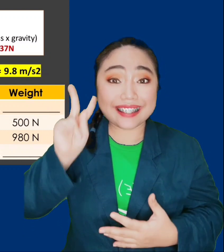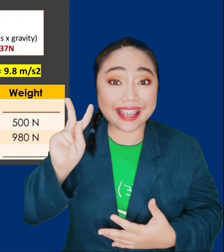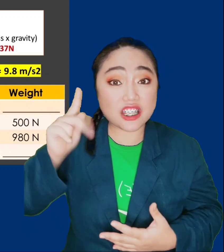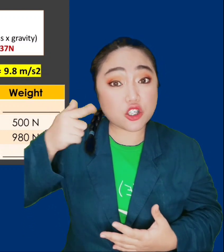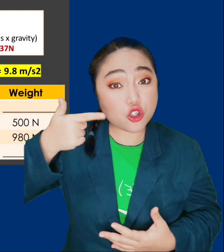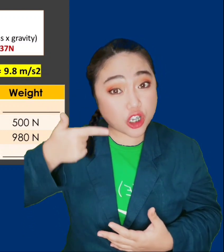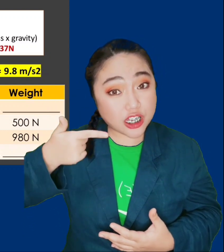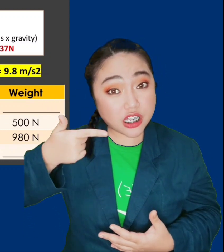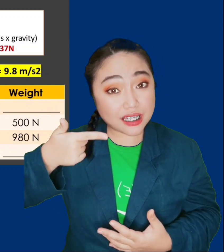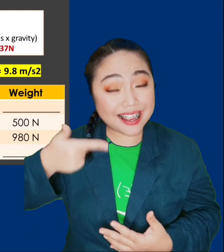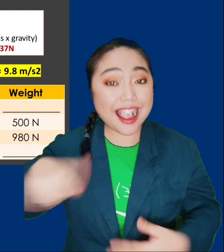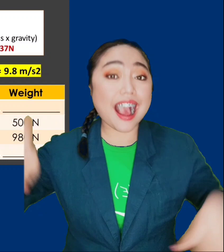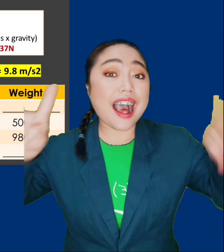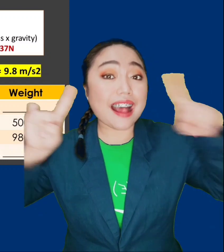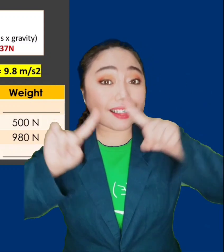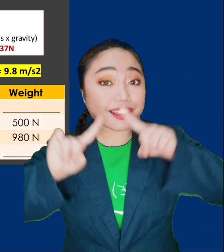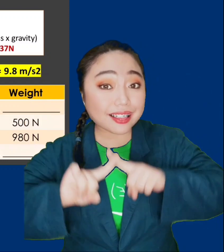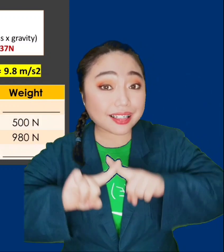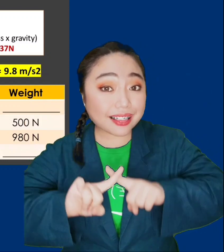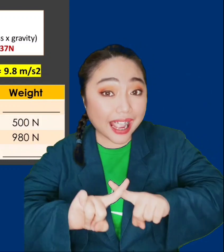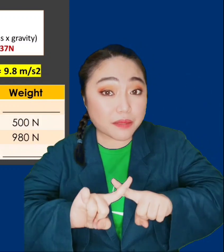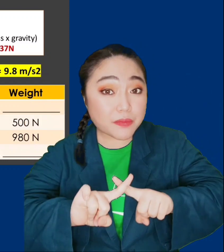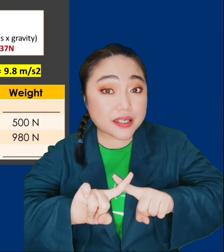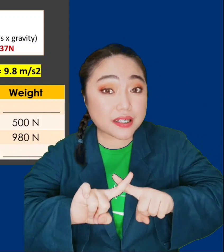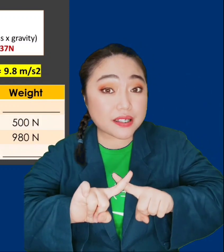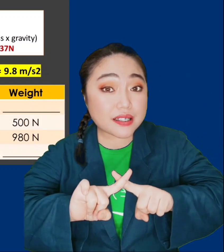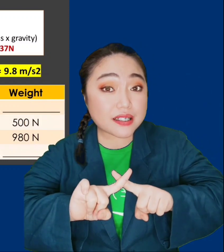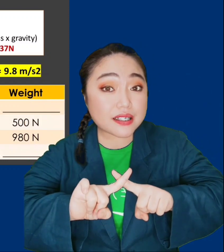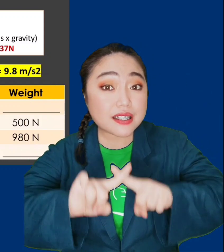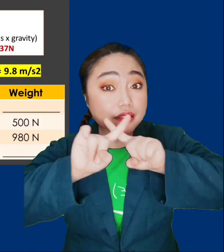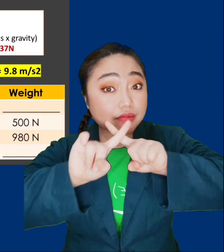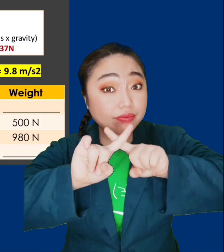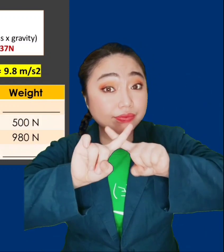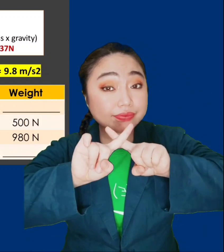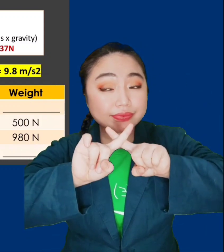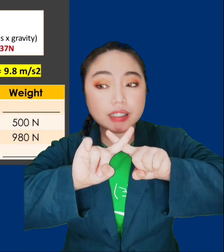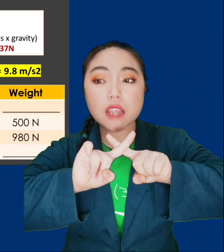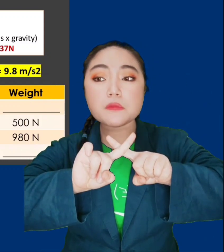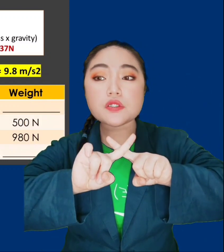So it's gonna be 65 kilogram multiplied to